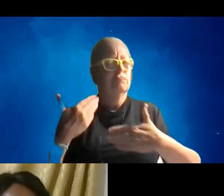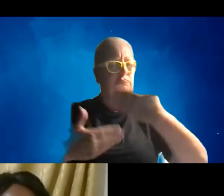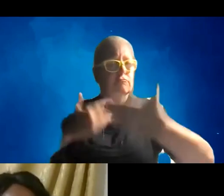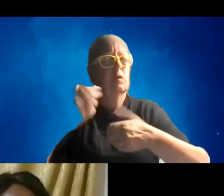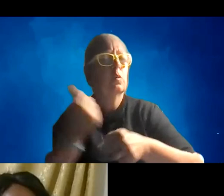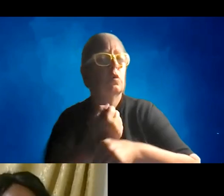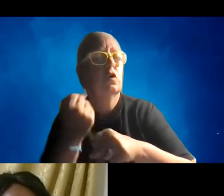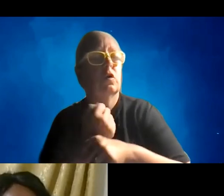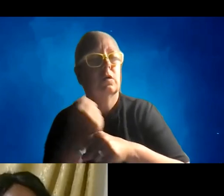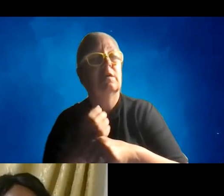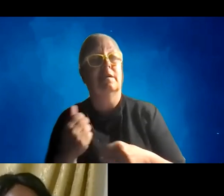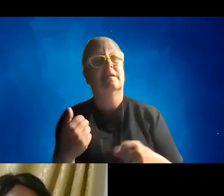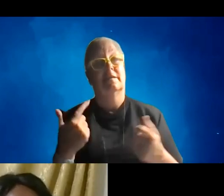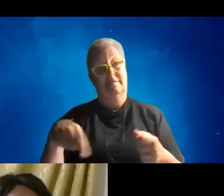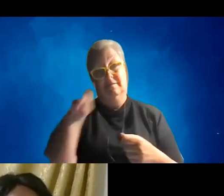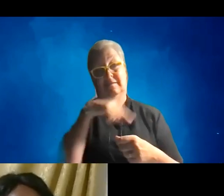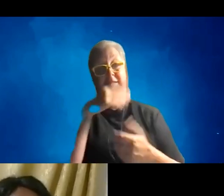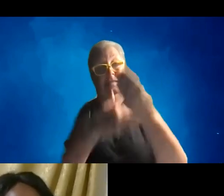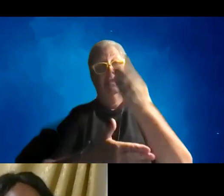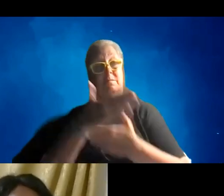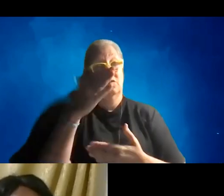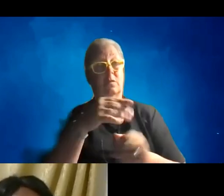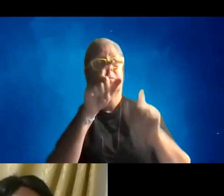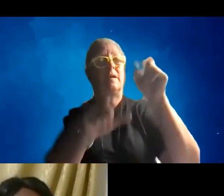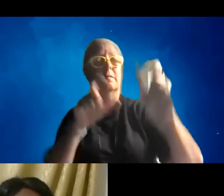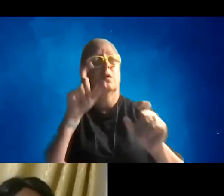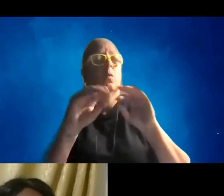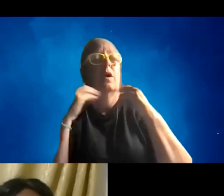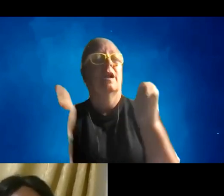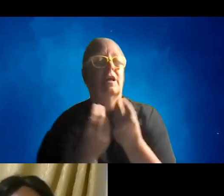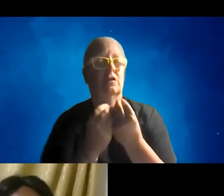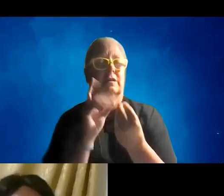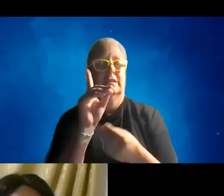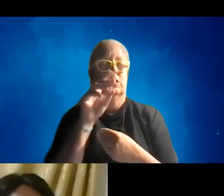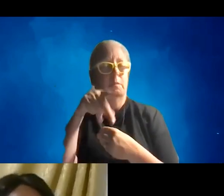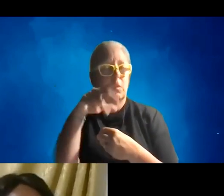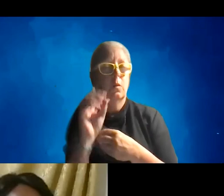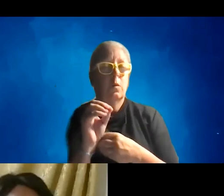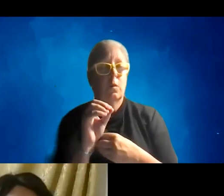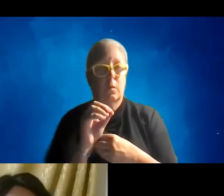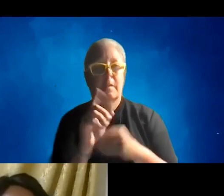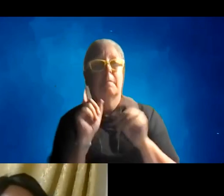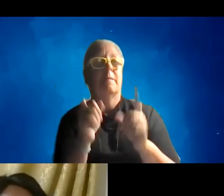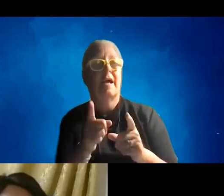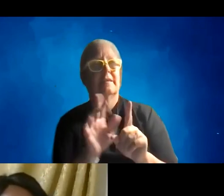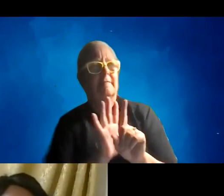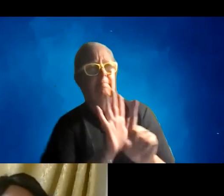we as disabled people organizations push and advocate for governments